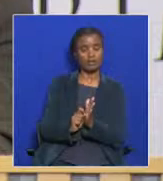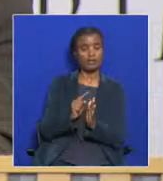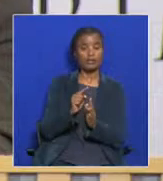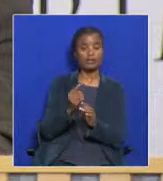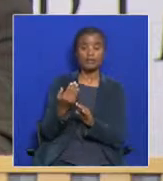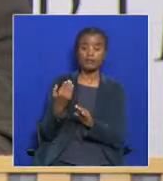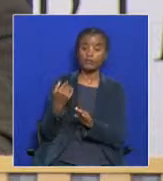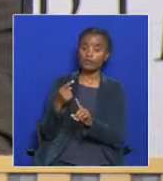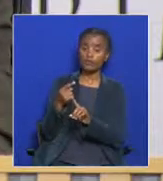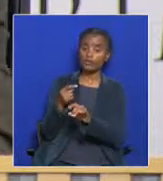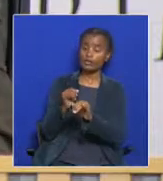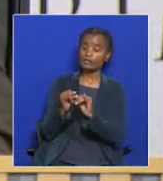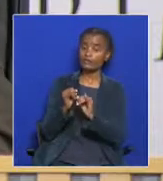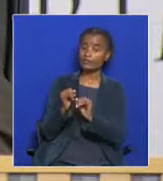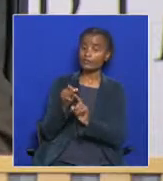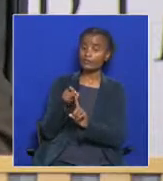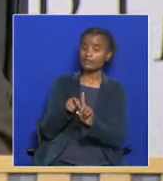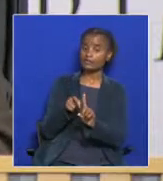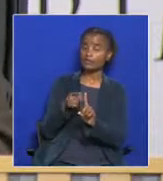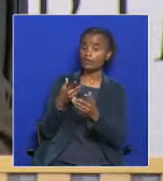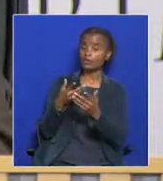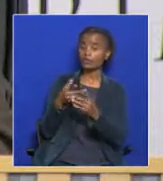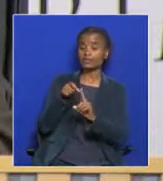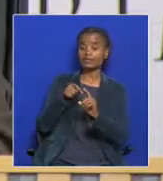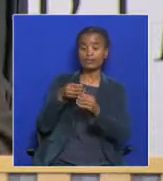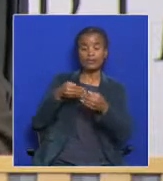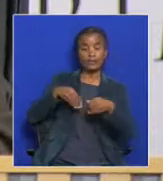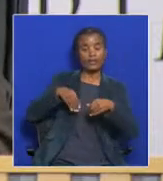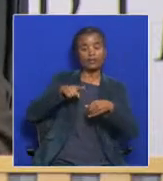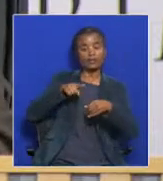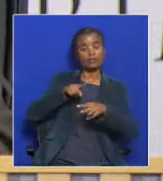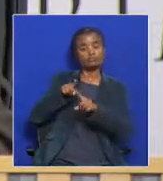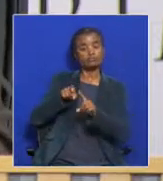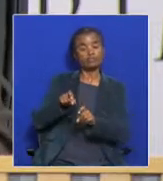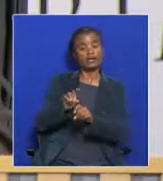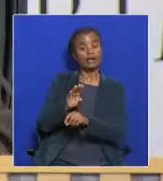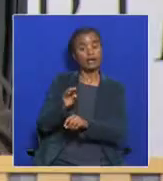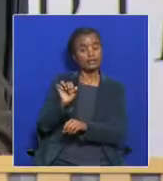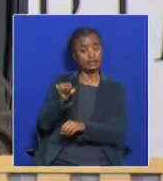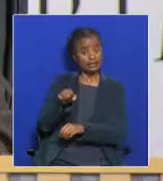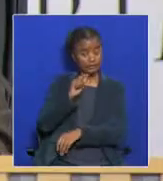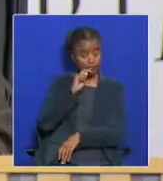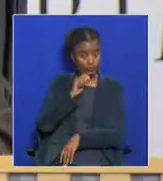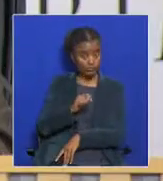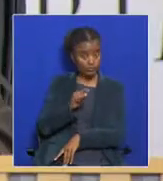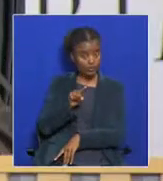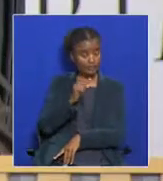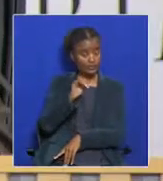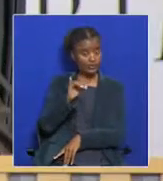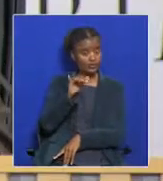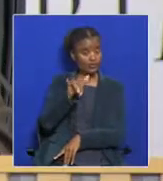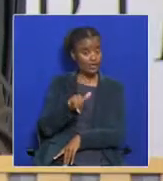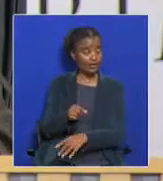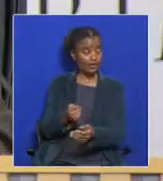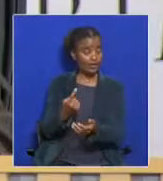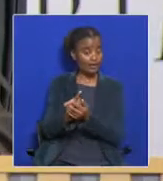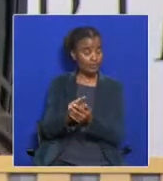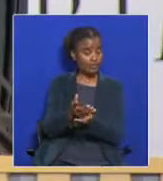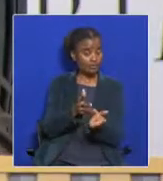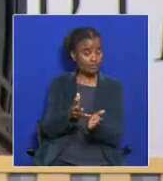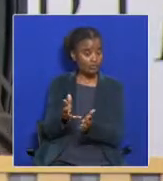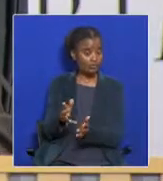or an objective party to ask her indeed on the 1st of July, was there such an incident? I'm sure something must be on the system.